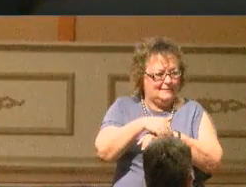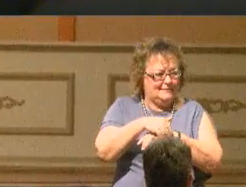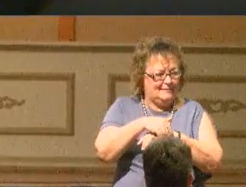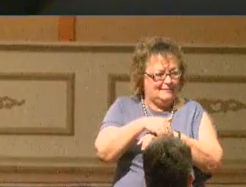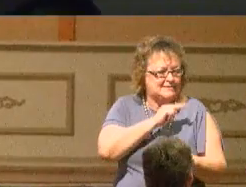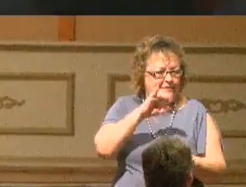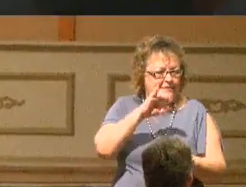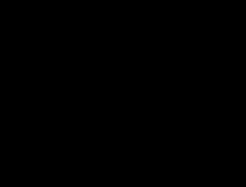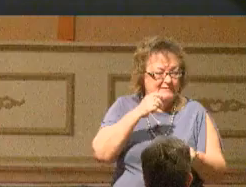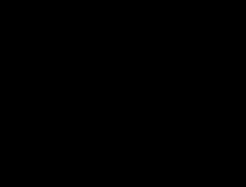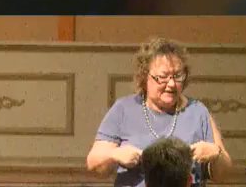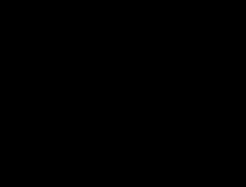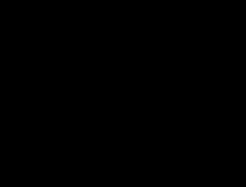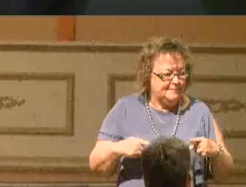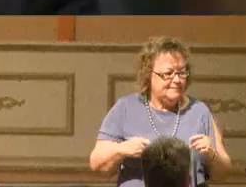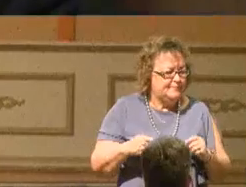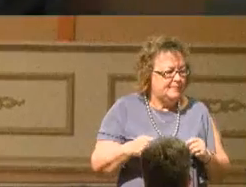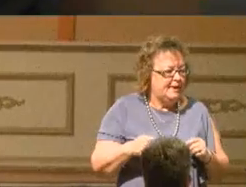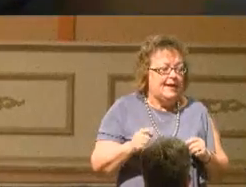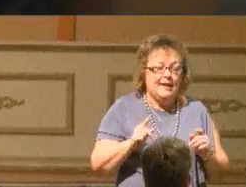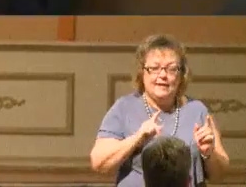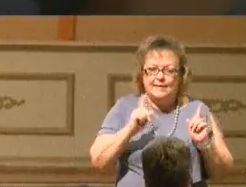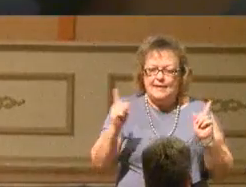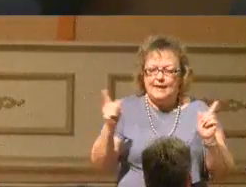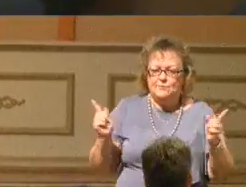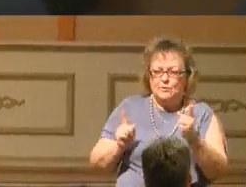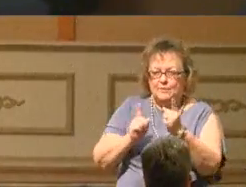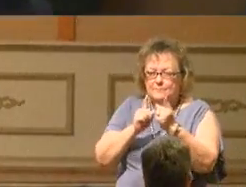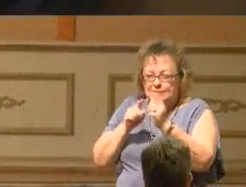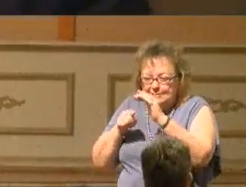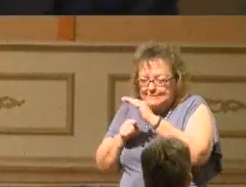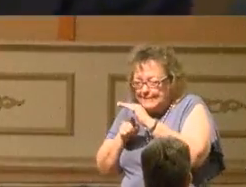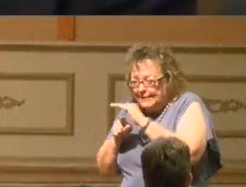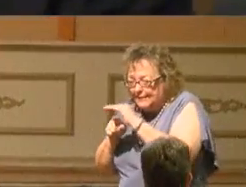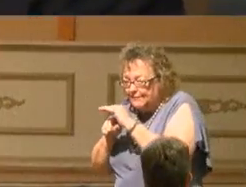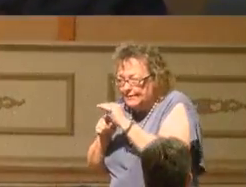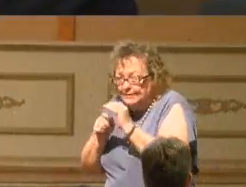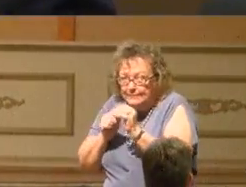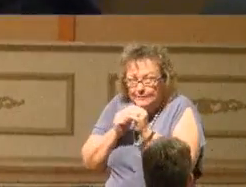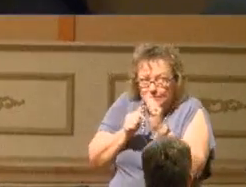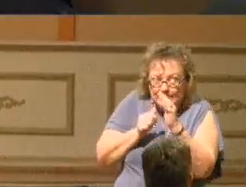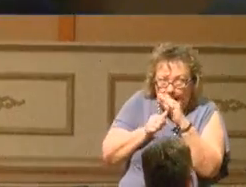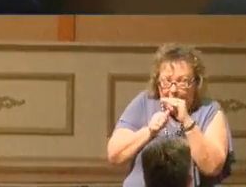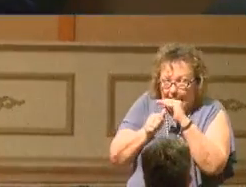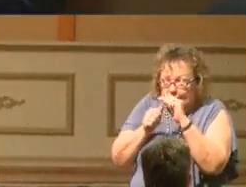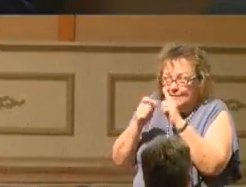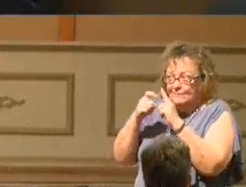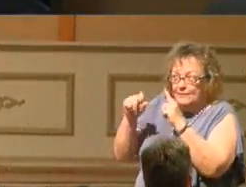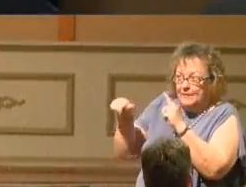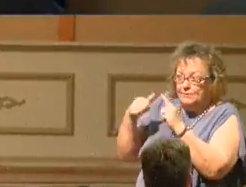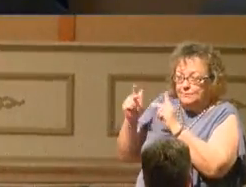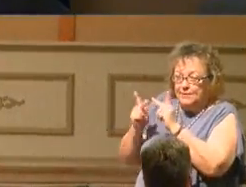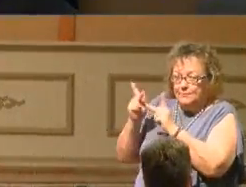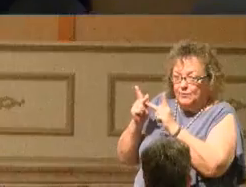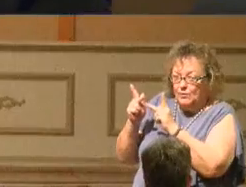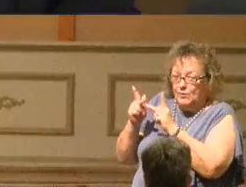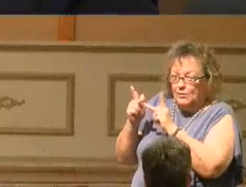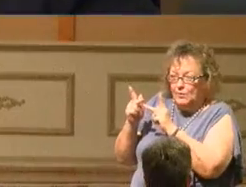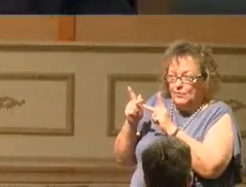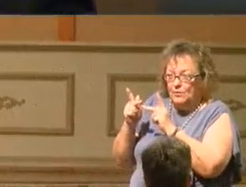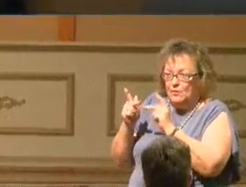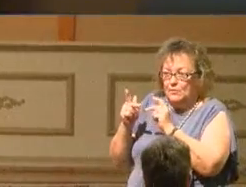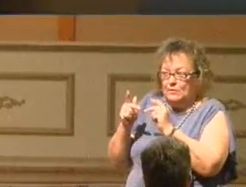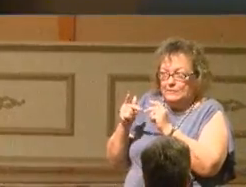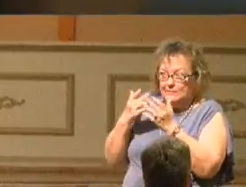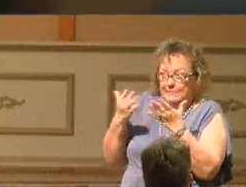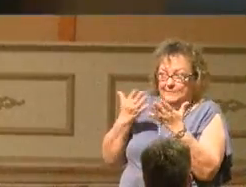Nicodemus. Nicodemus came to him sneaking around, didn't want to be seen by his peers, was afraid of